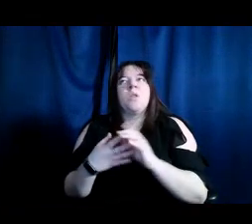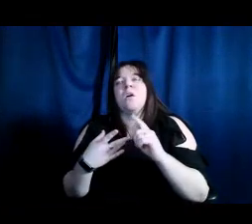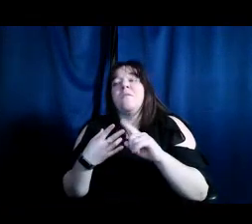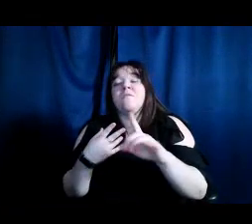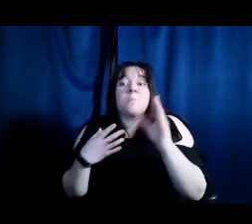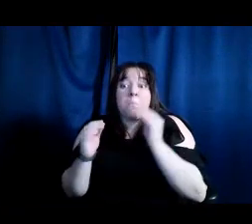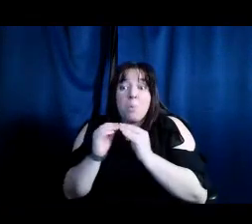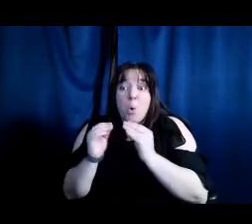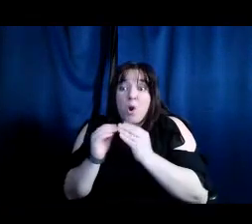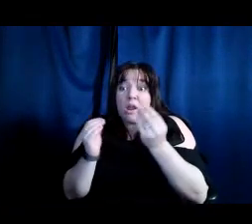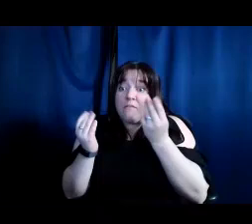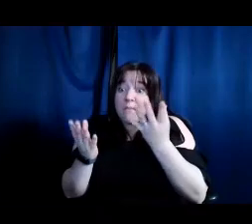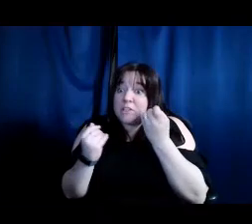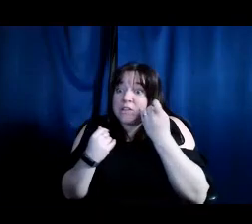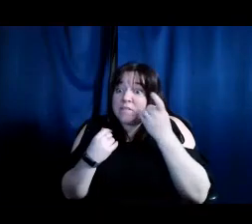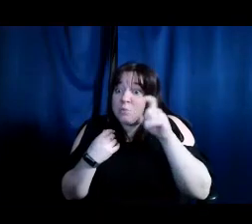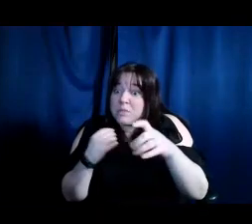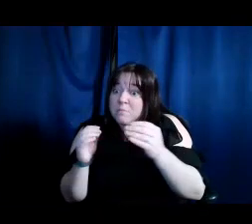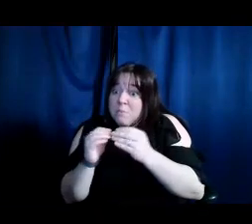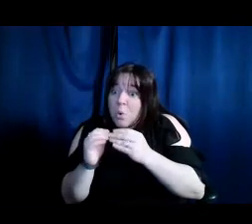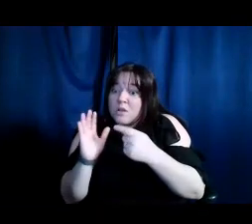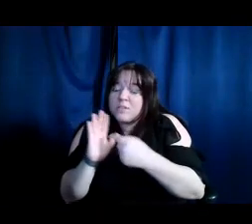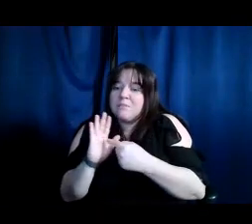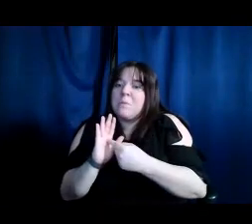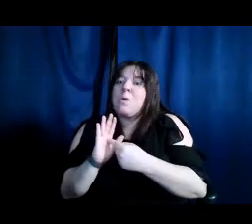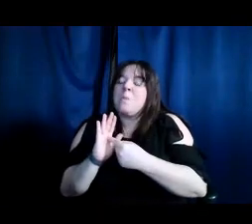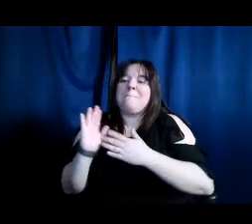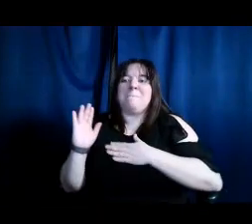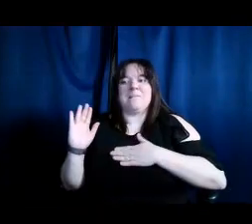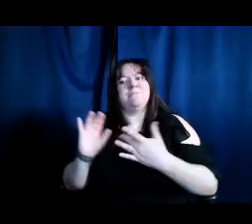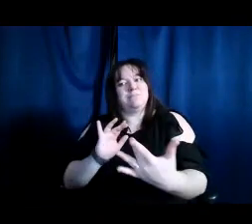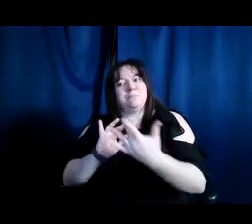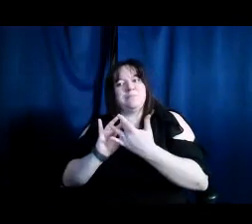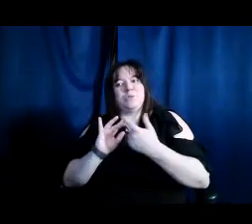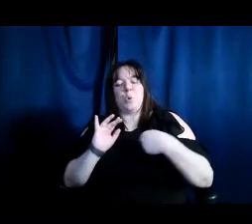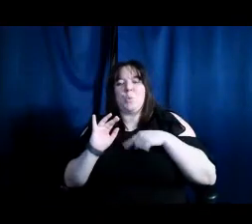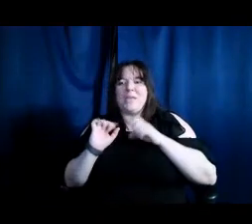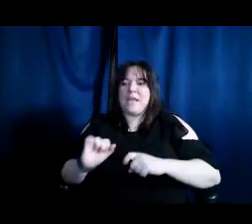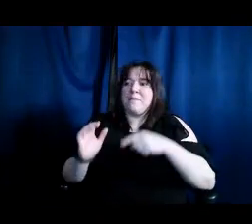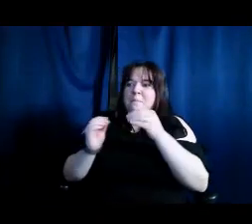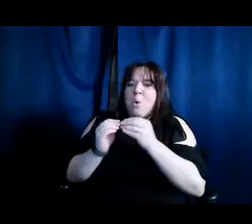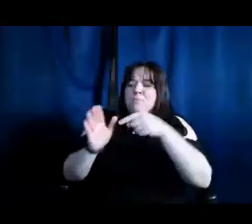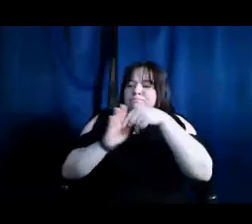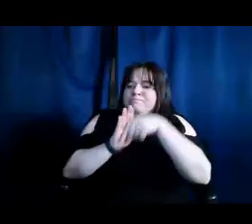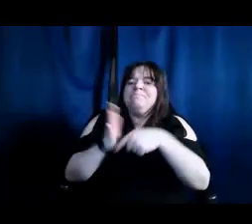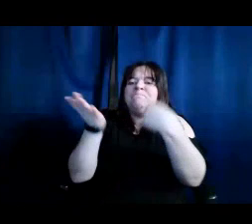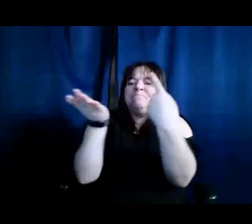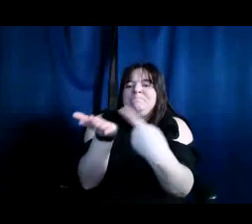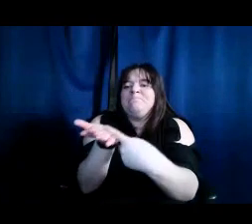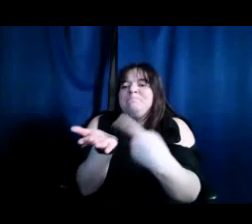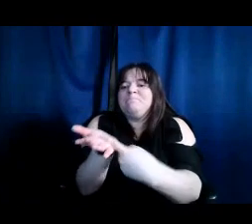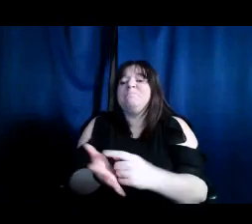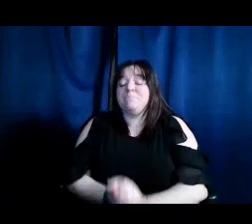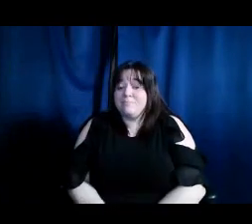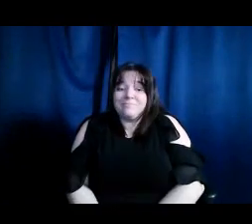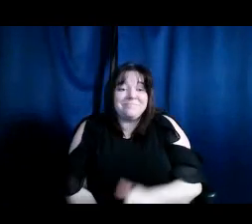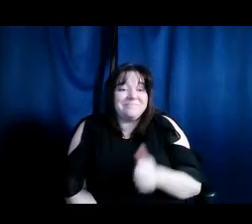please contact us so we could have that discussion in further detail. So, Thanks,